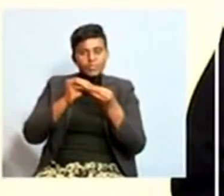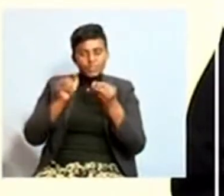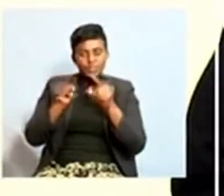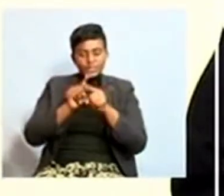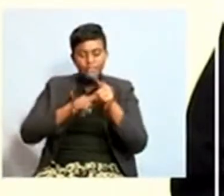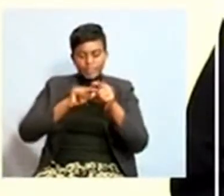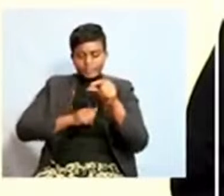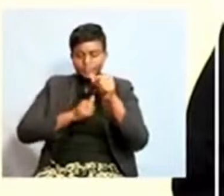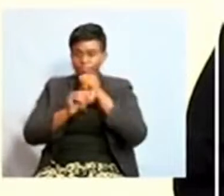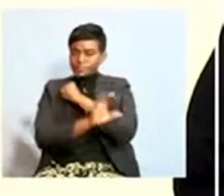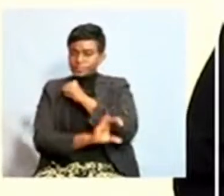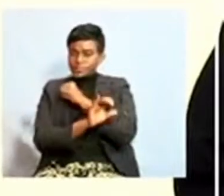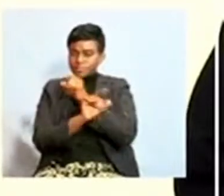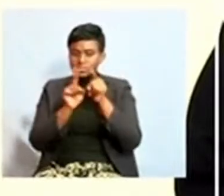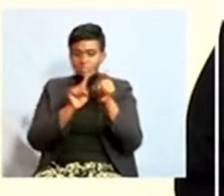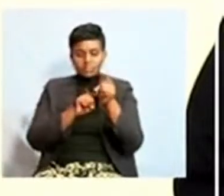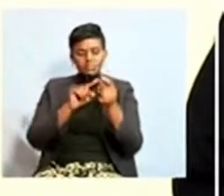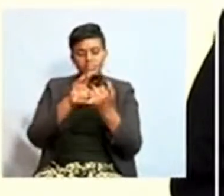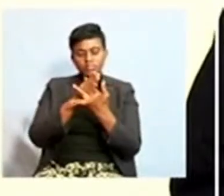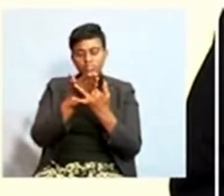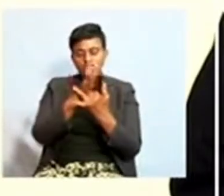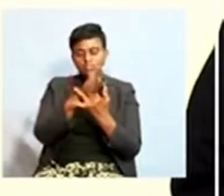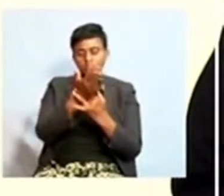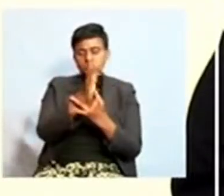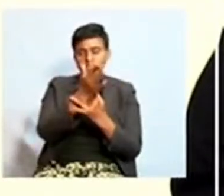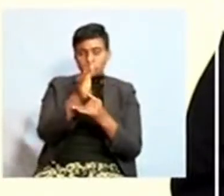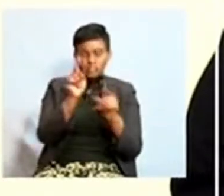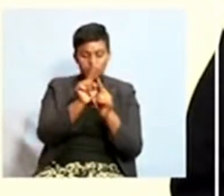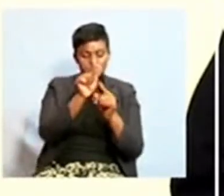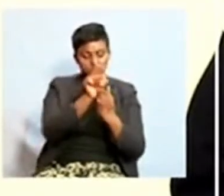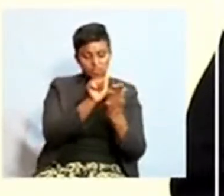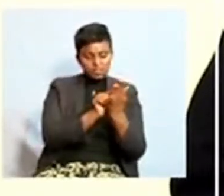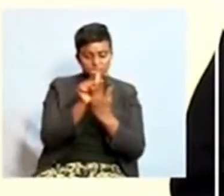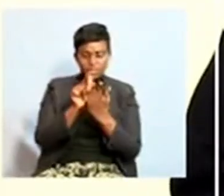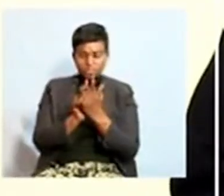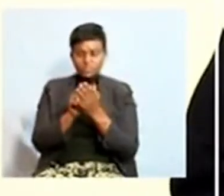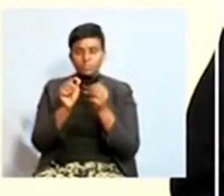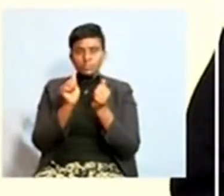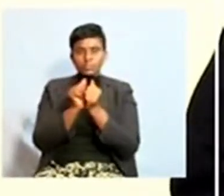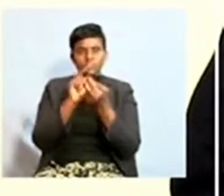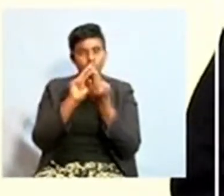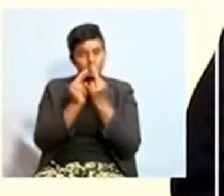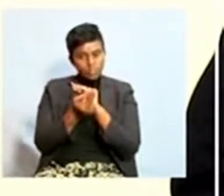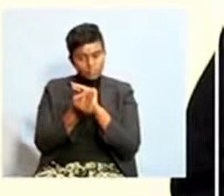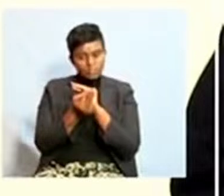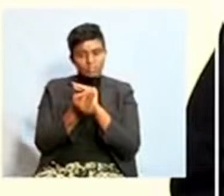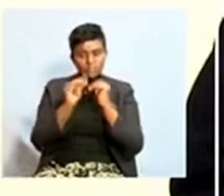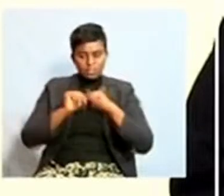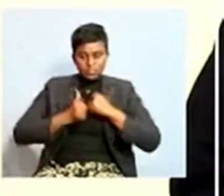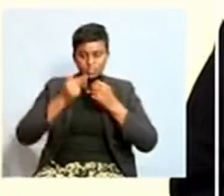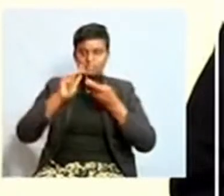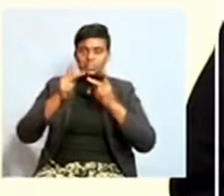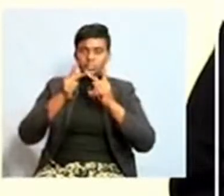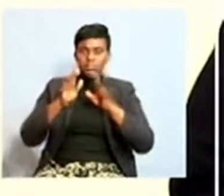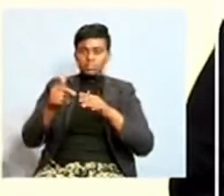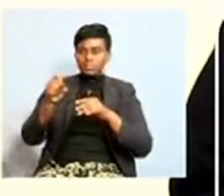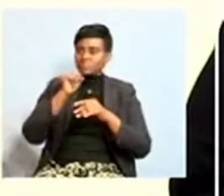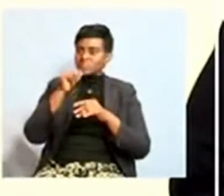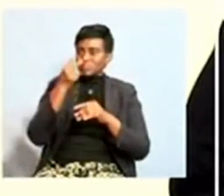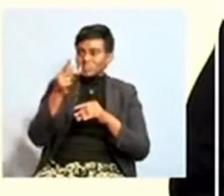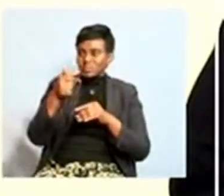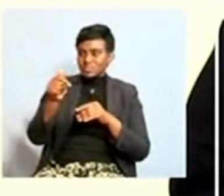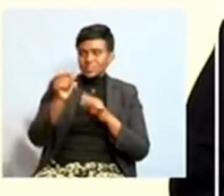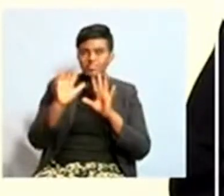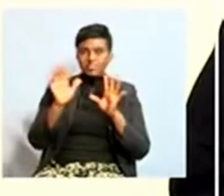a country, go through legislative reform. Our partners didn't see